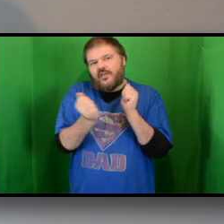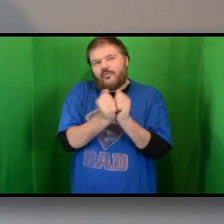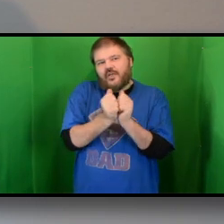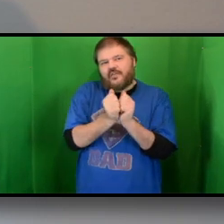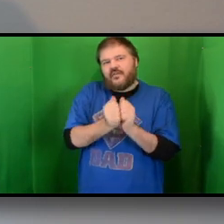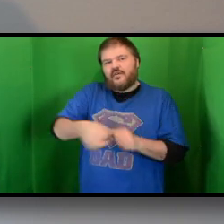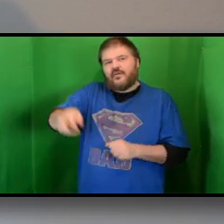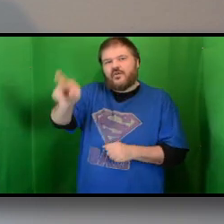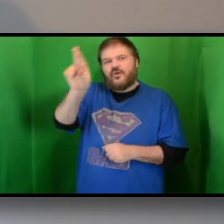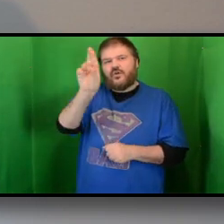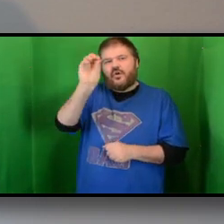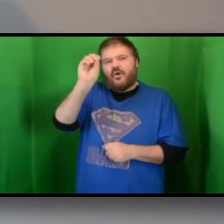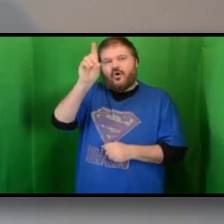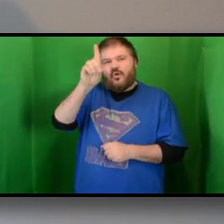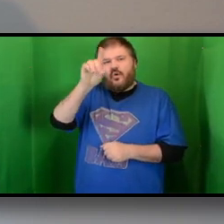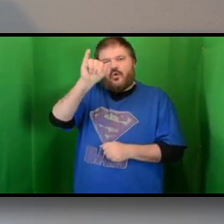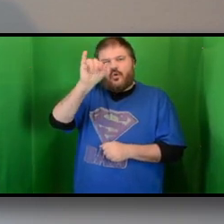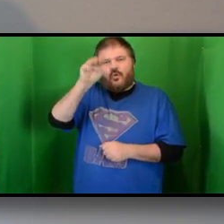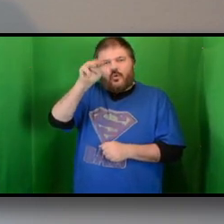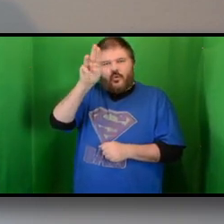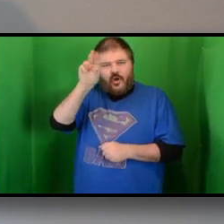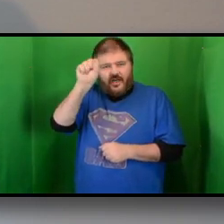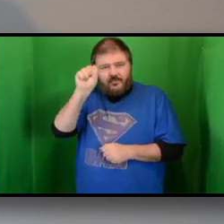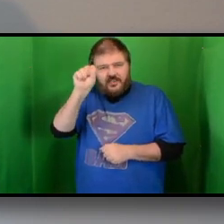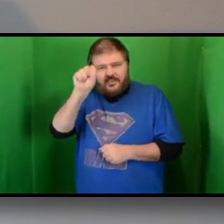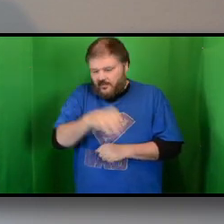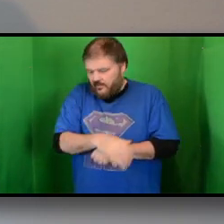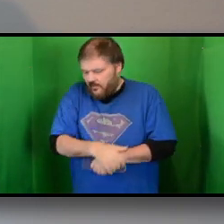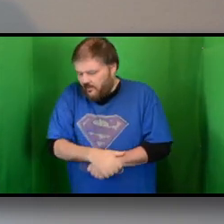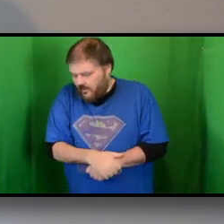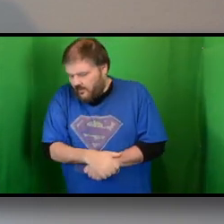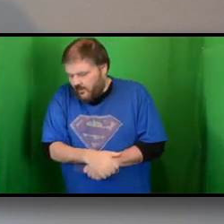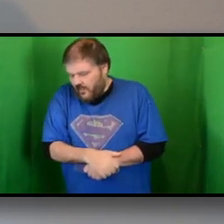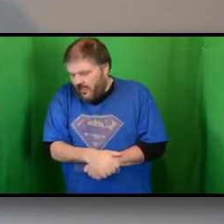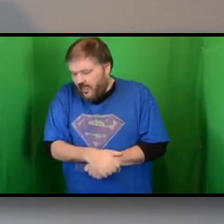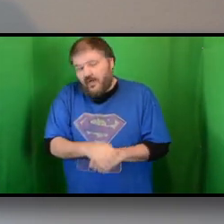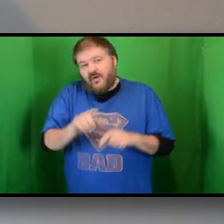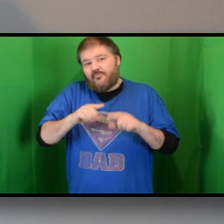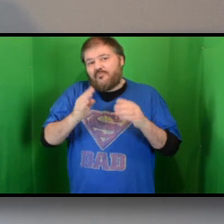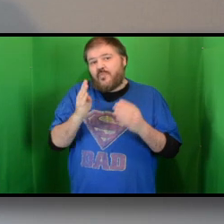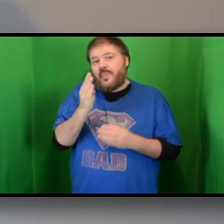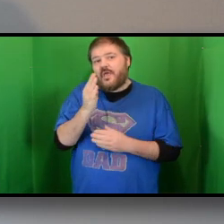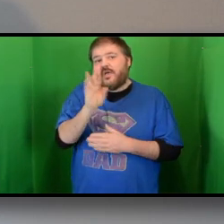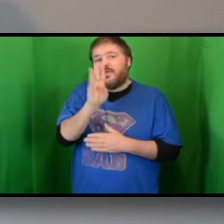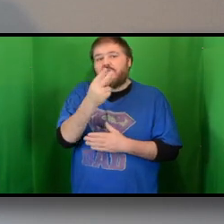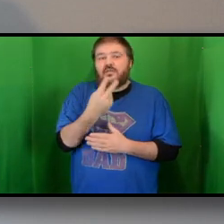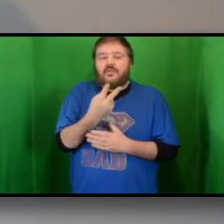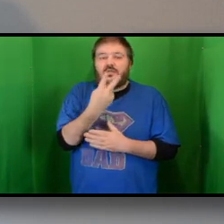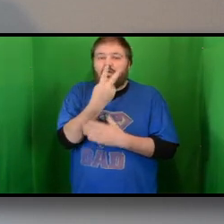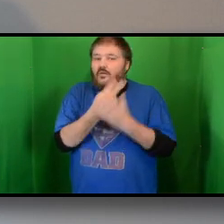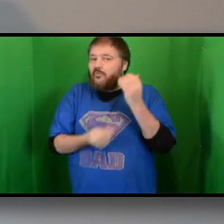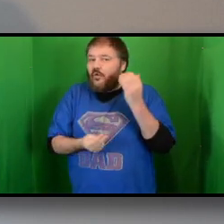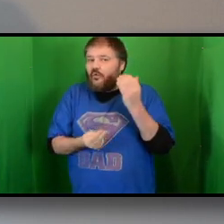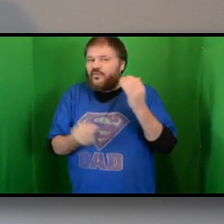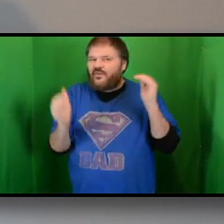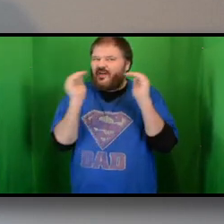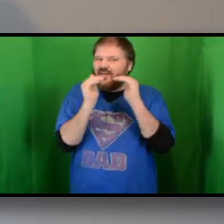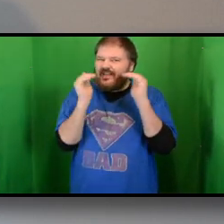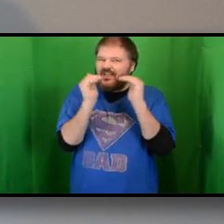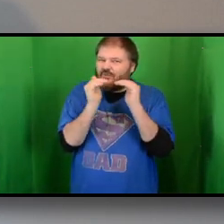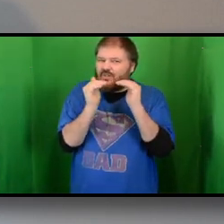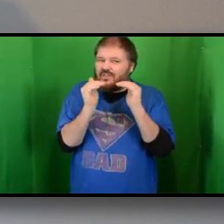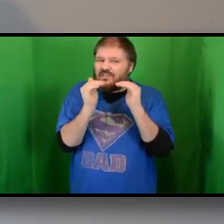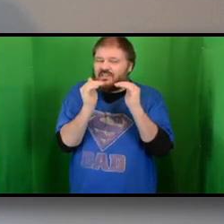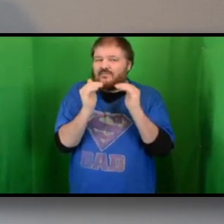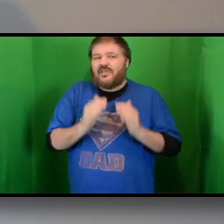Galvatron has sound and lights. Galvatron has movable joints and parts,